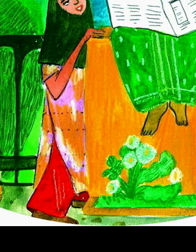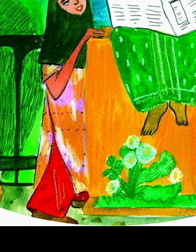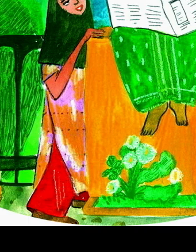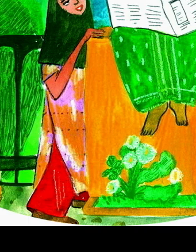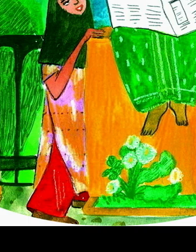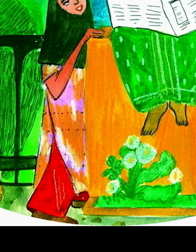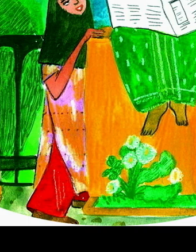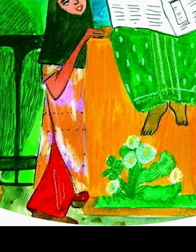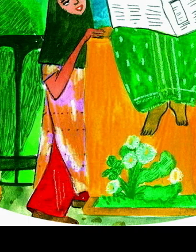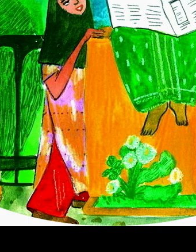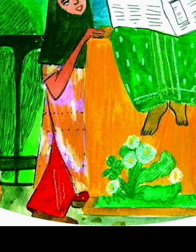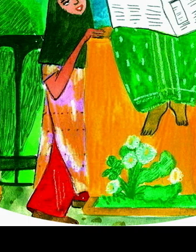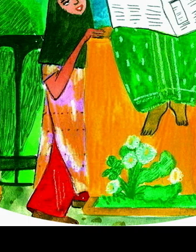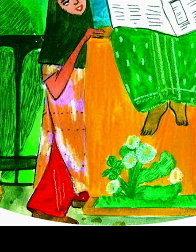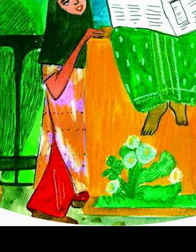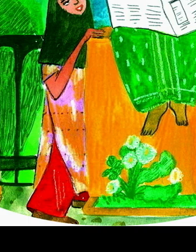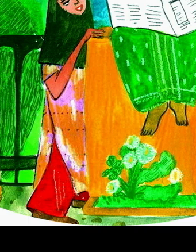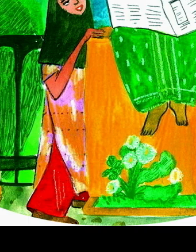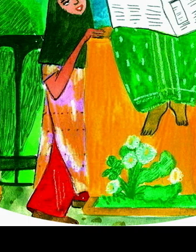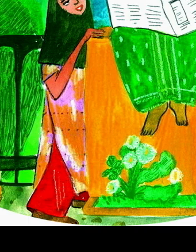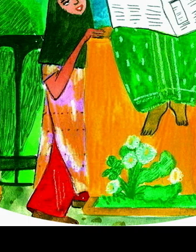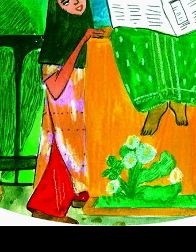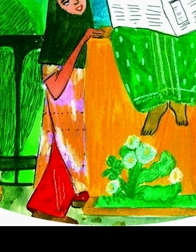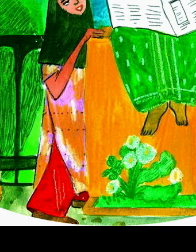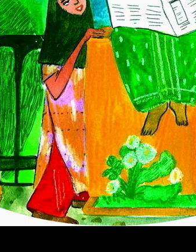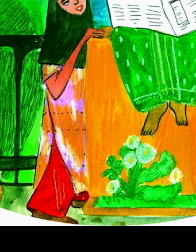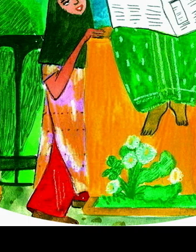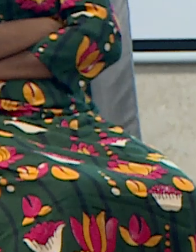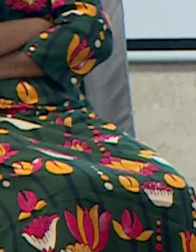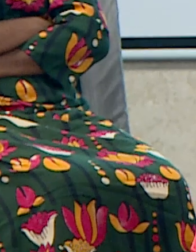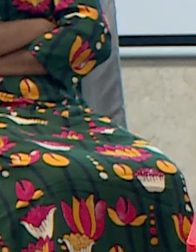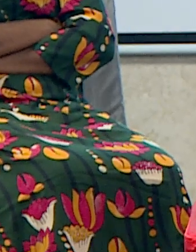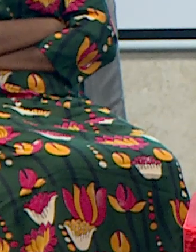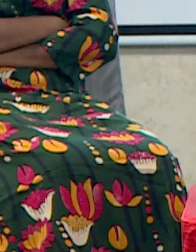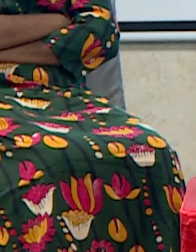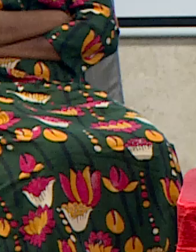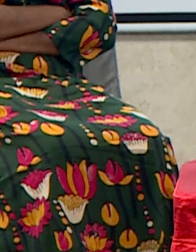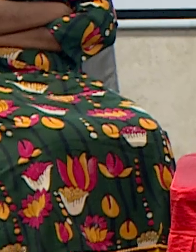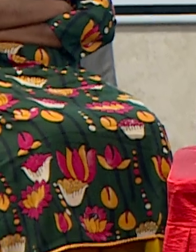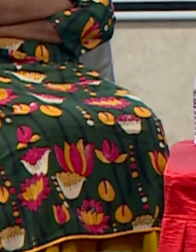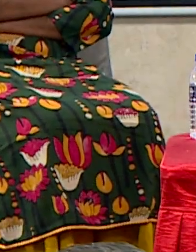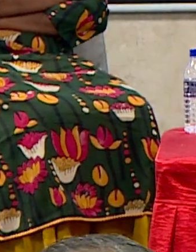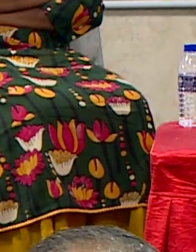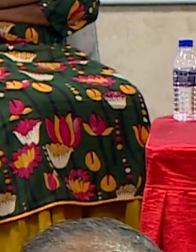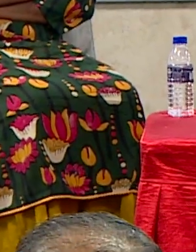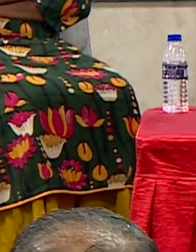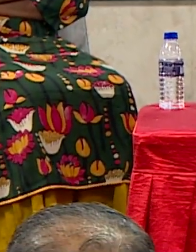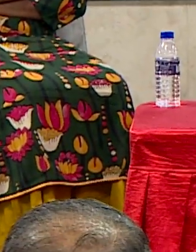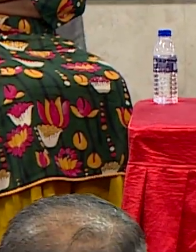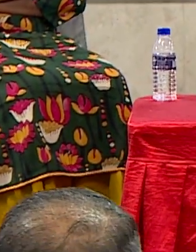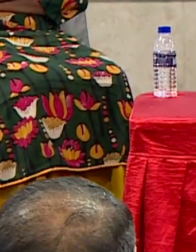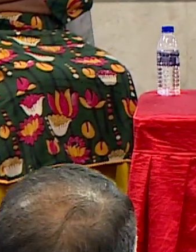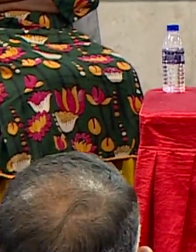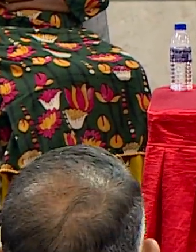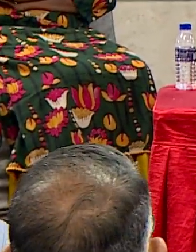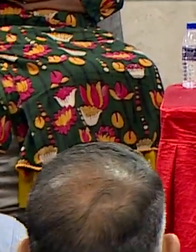Is not very refined, because we did just 10 minutes ago with help of Nagaraj Sir a short